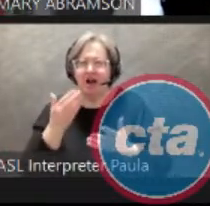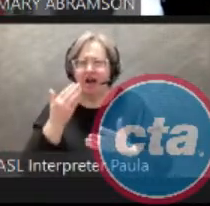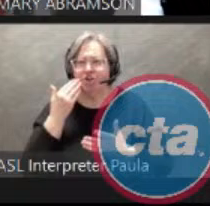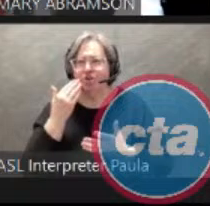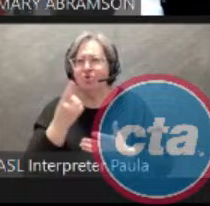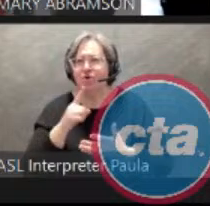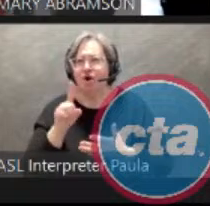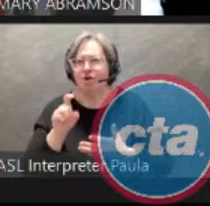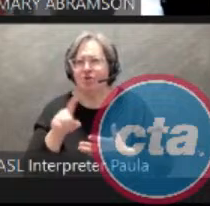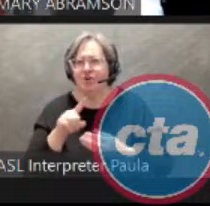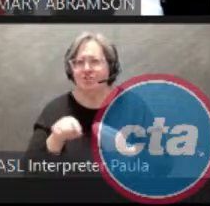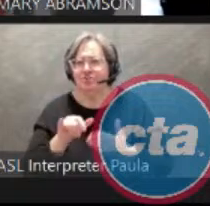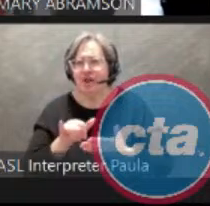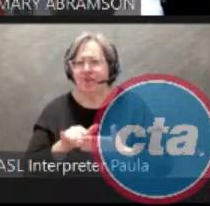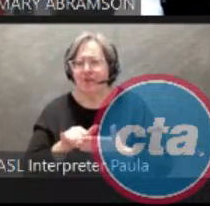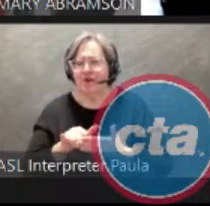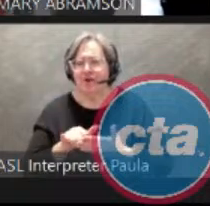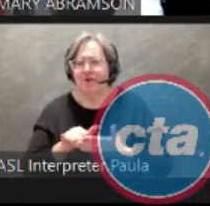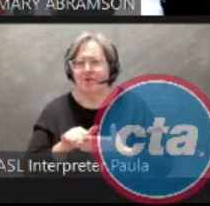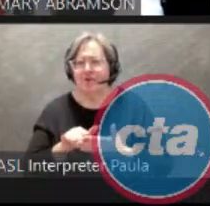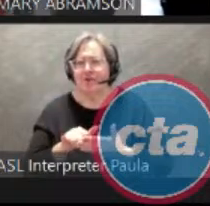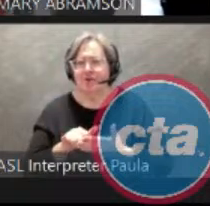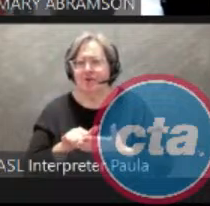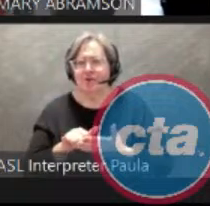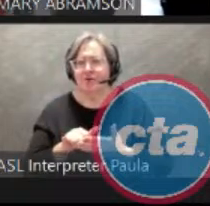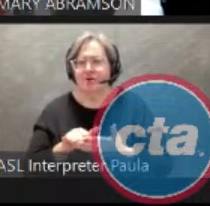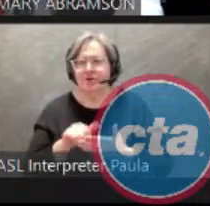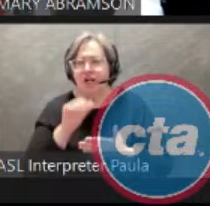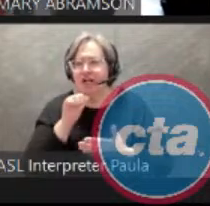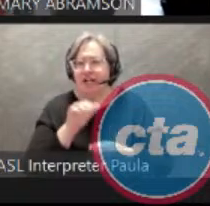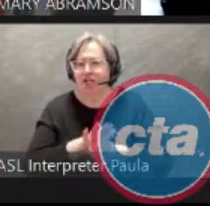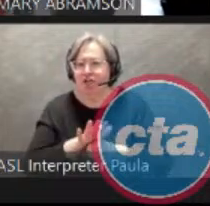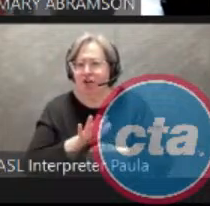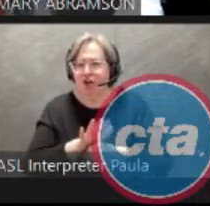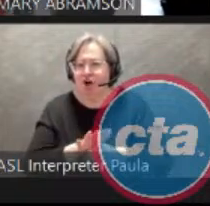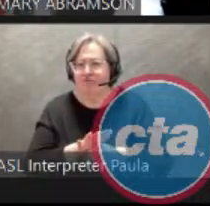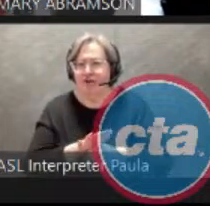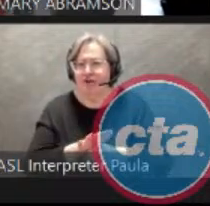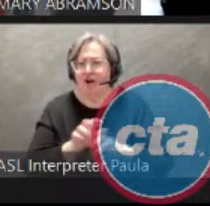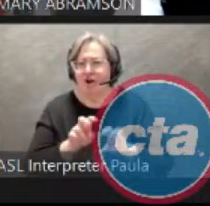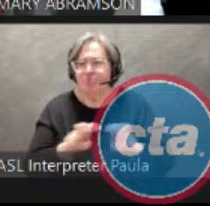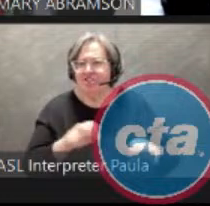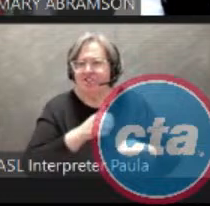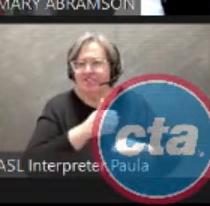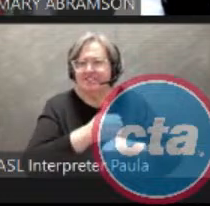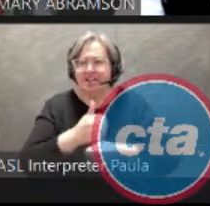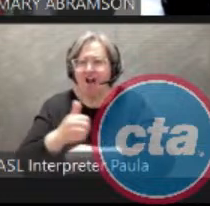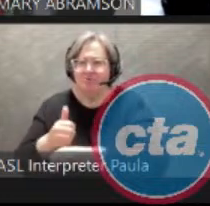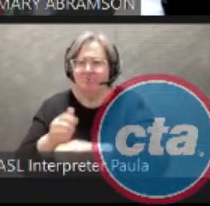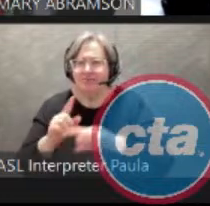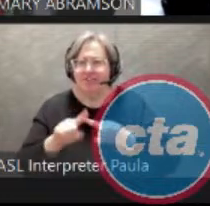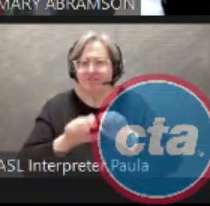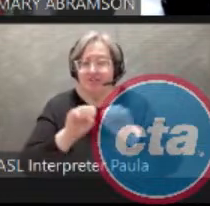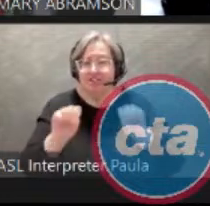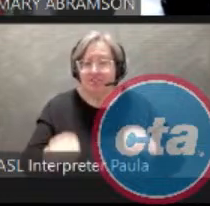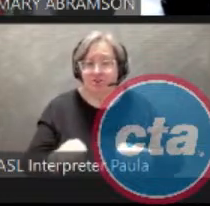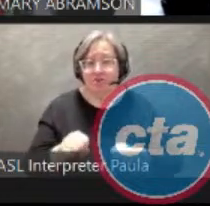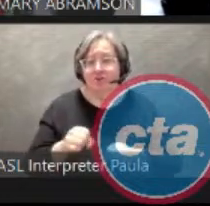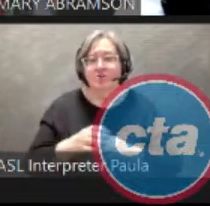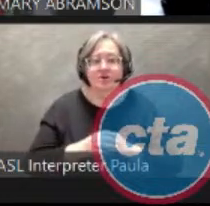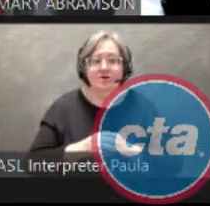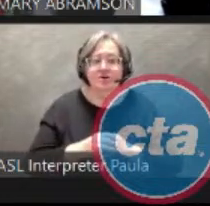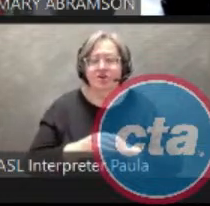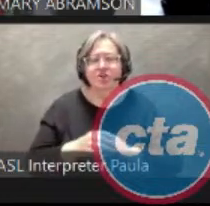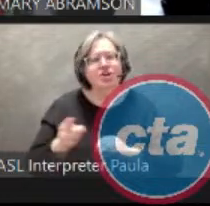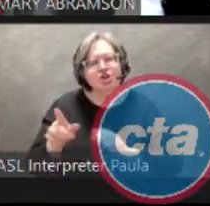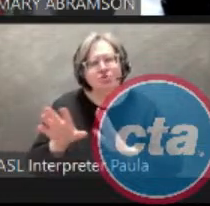one of the questions about that was there not being enough of benches at different stations. Were the amount that you chose